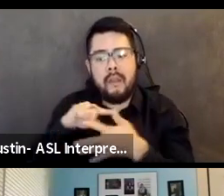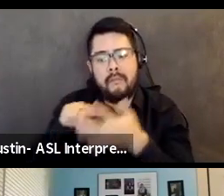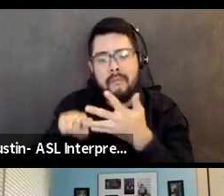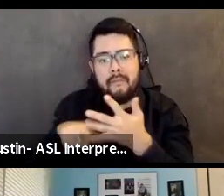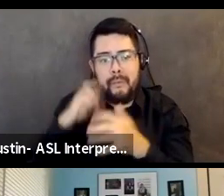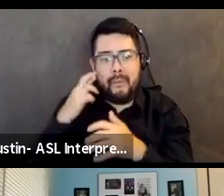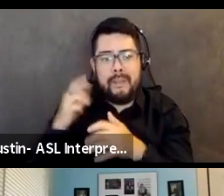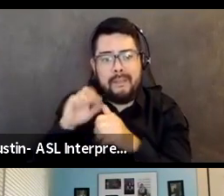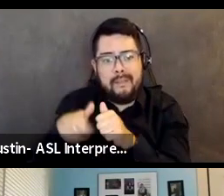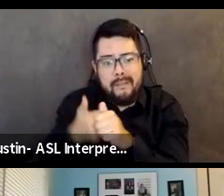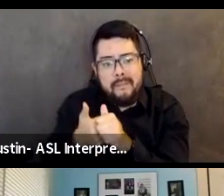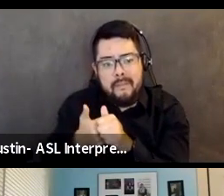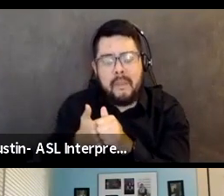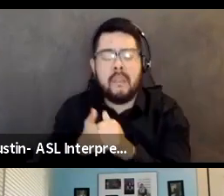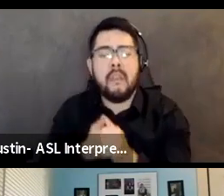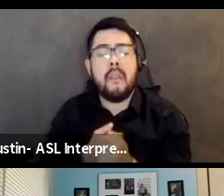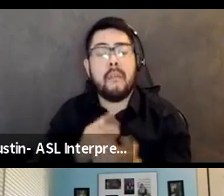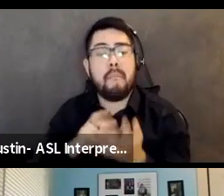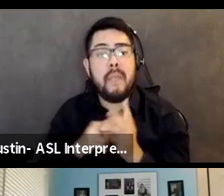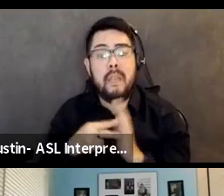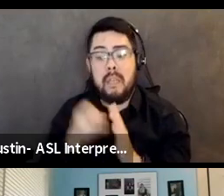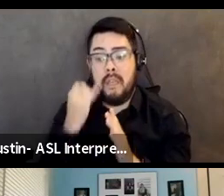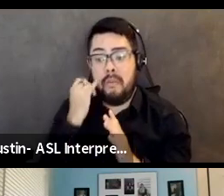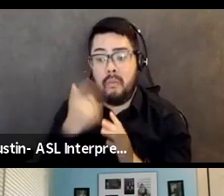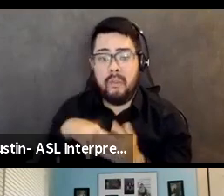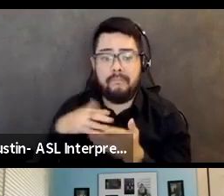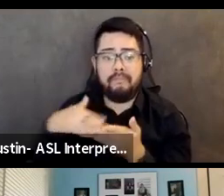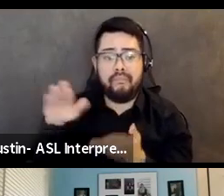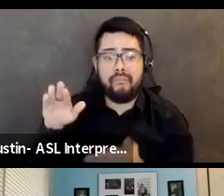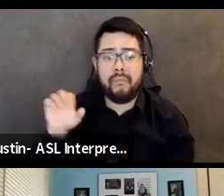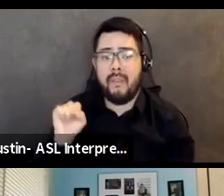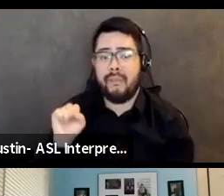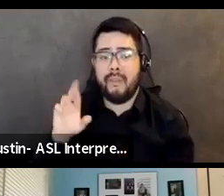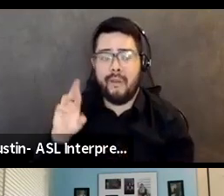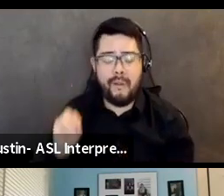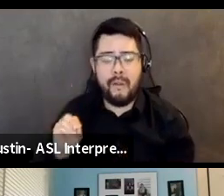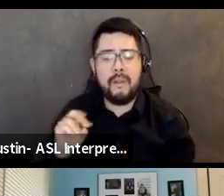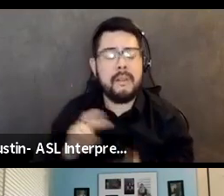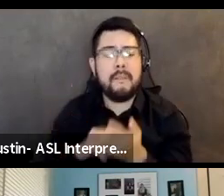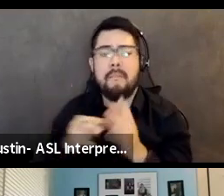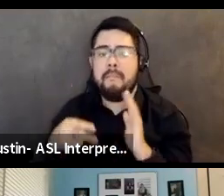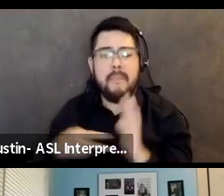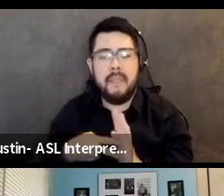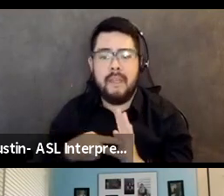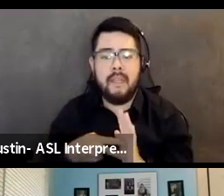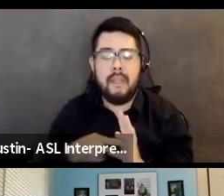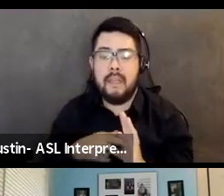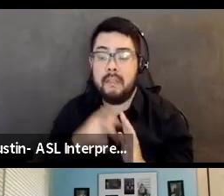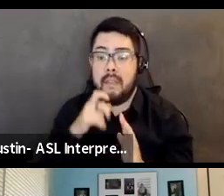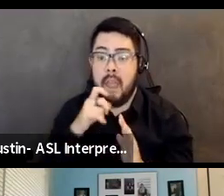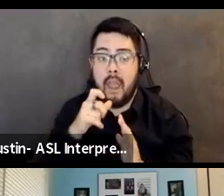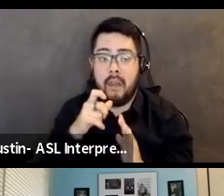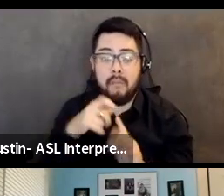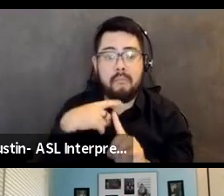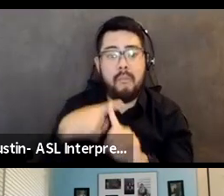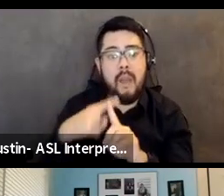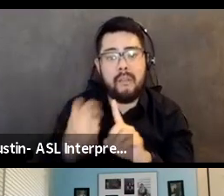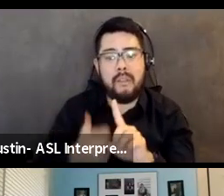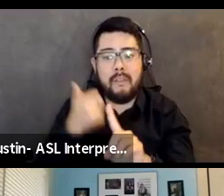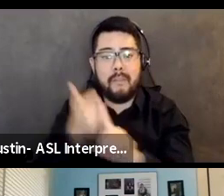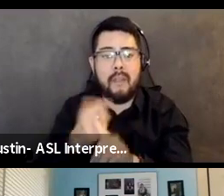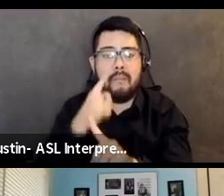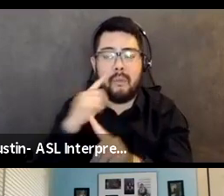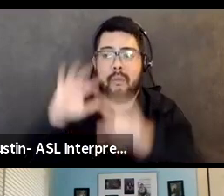that removing sros will not necessarily have an impact on those larger